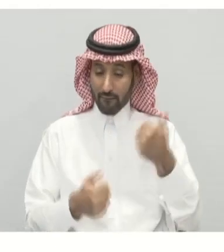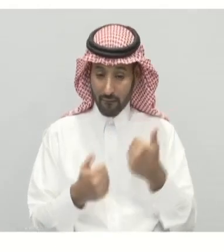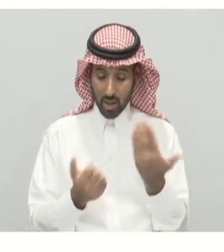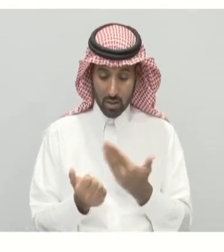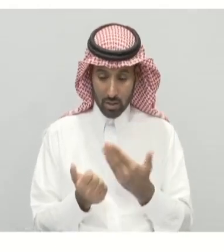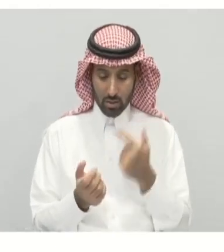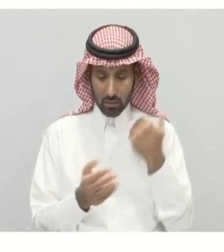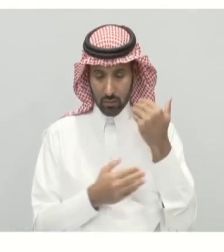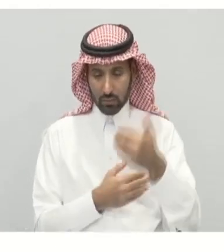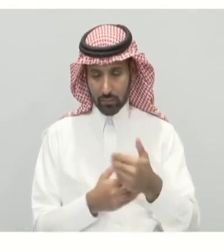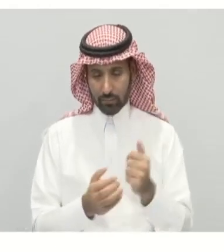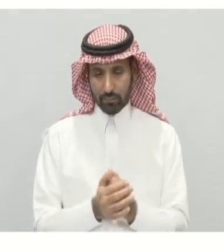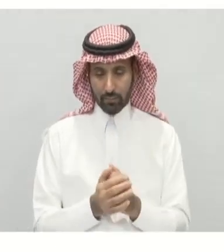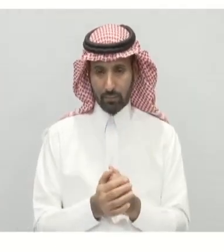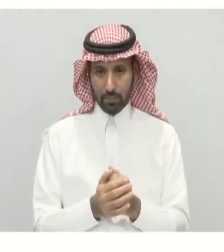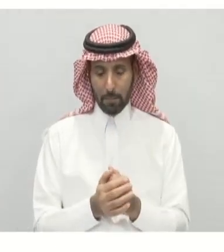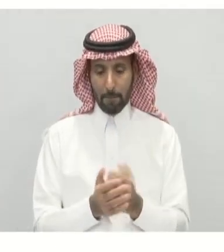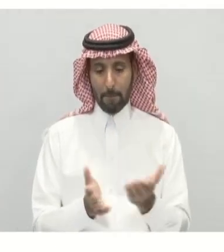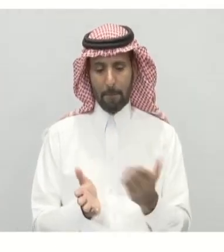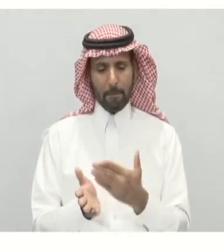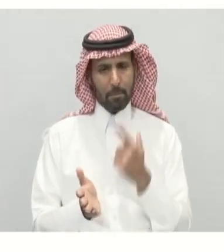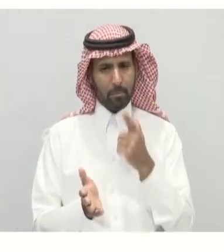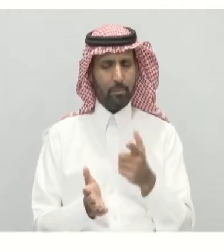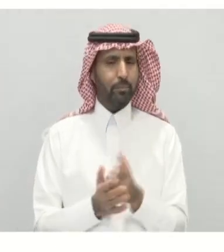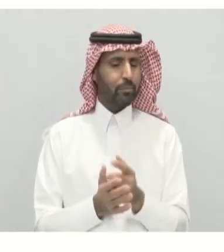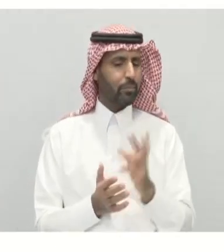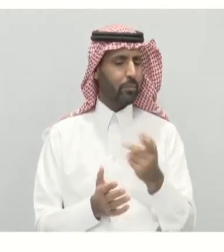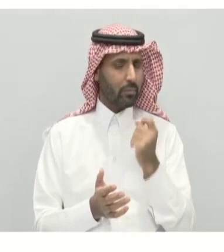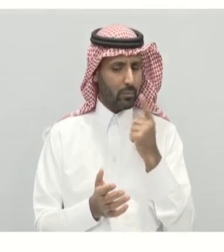study as well. Okay, so here.